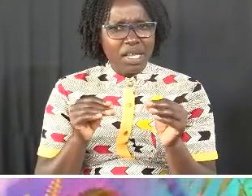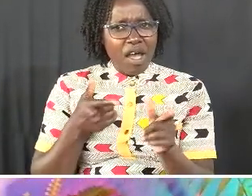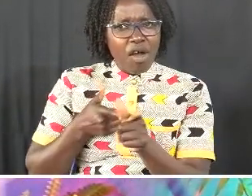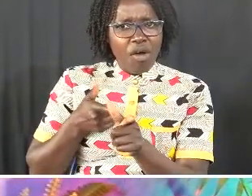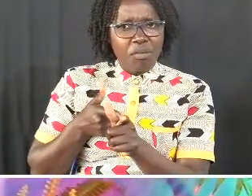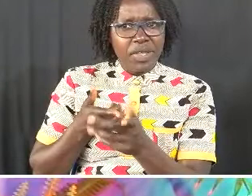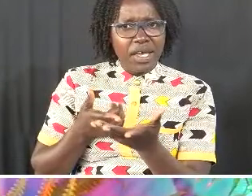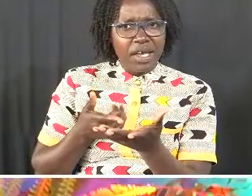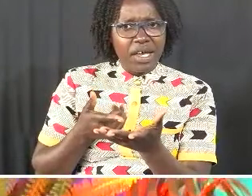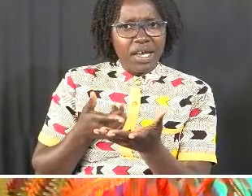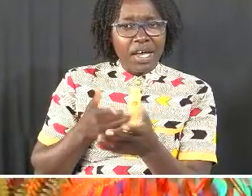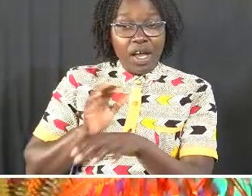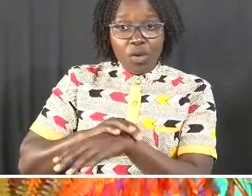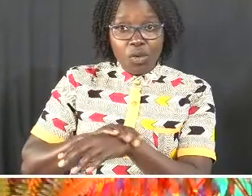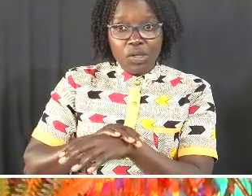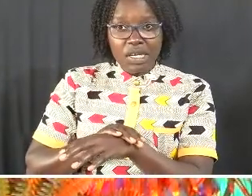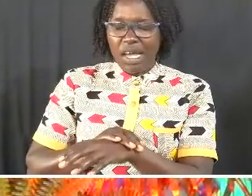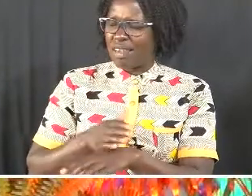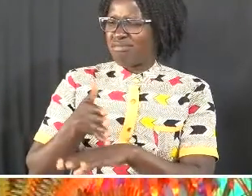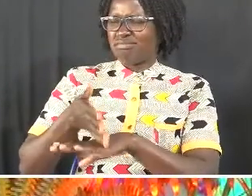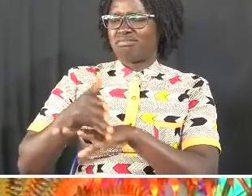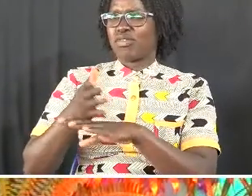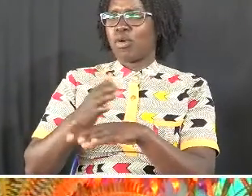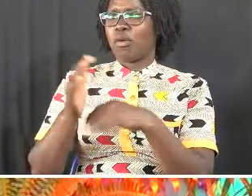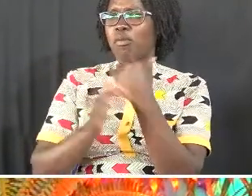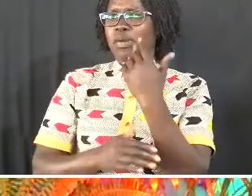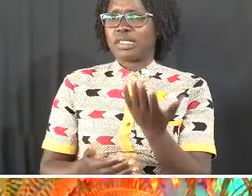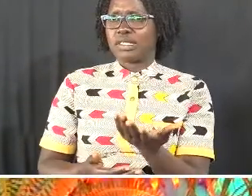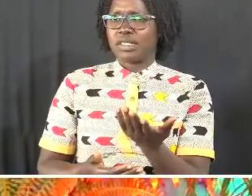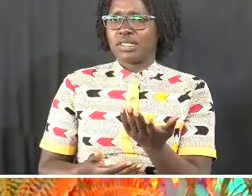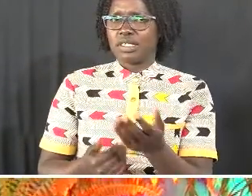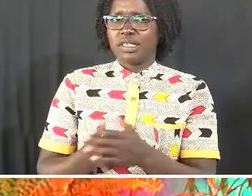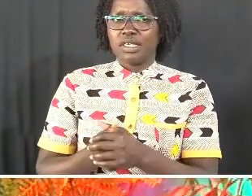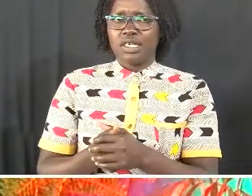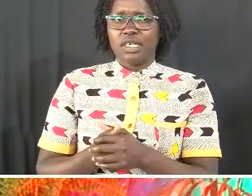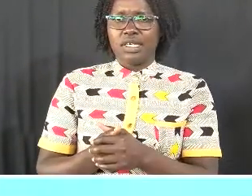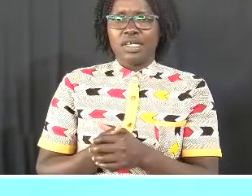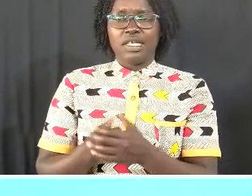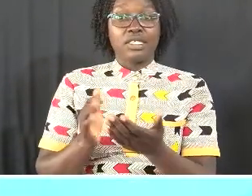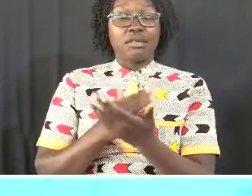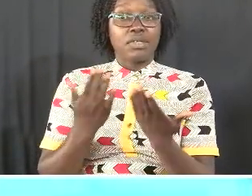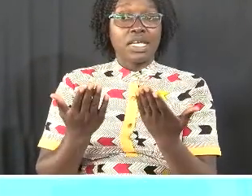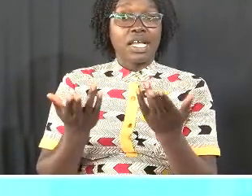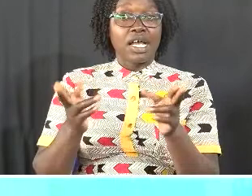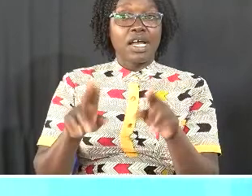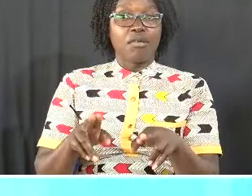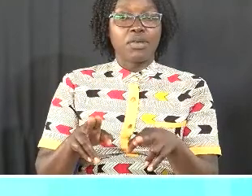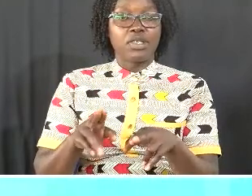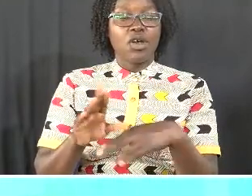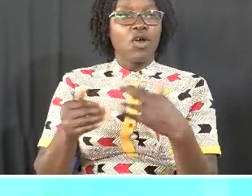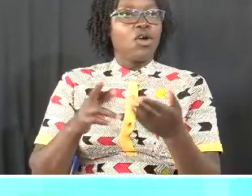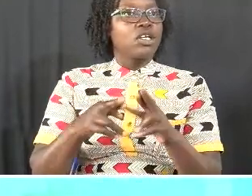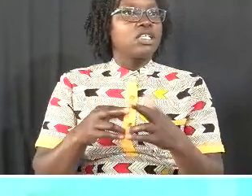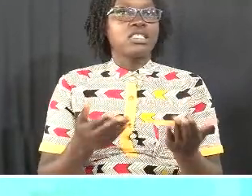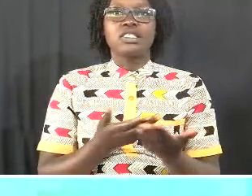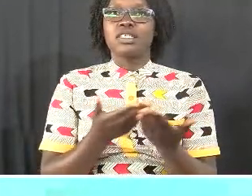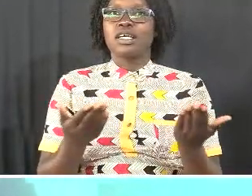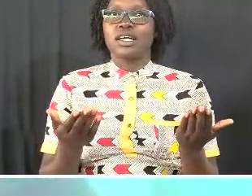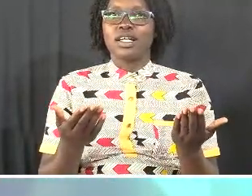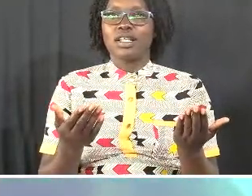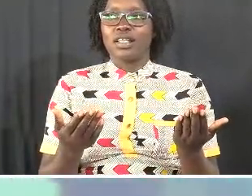Right here in Nairobi, in one of the churches in Nairobi, something happened. I don't want to say which church it is, because we are all related here.